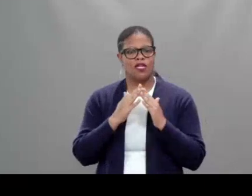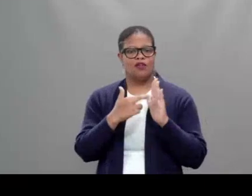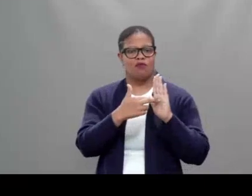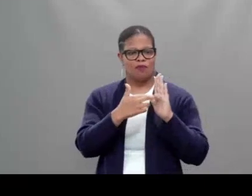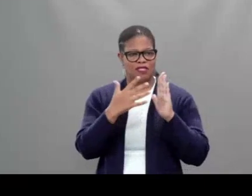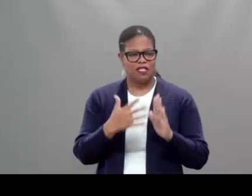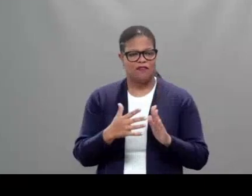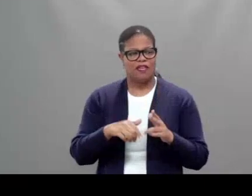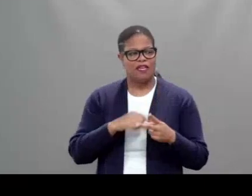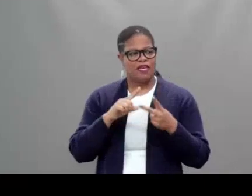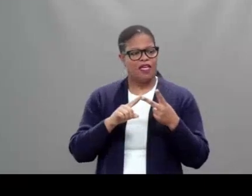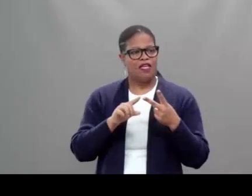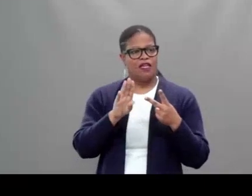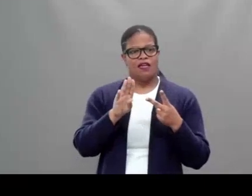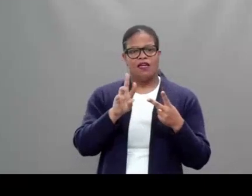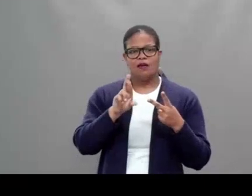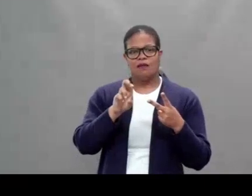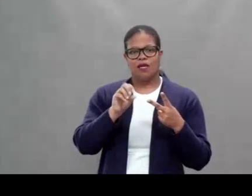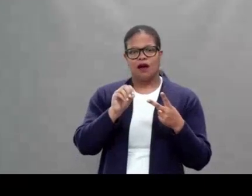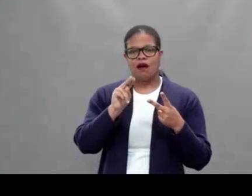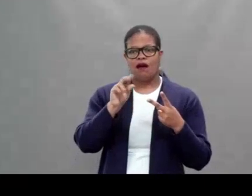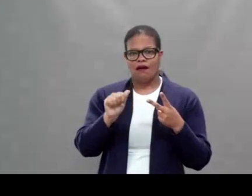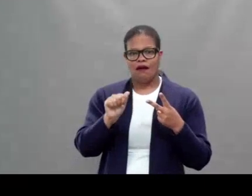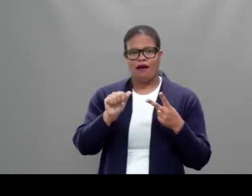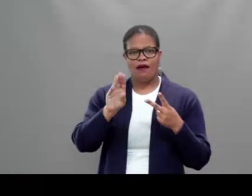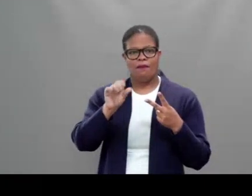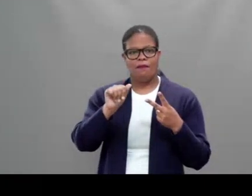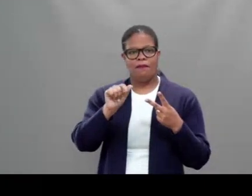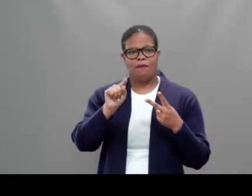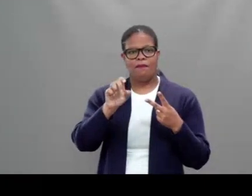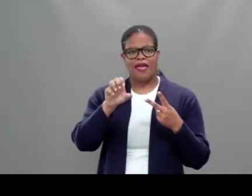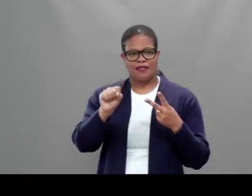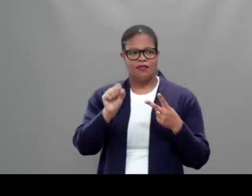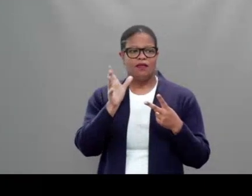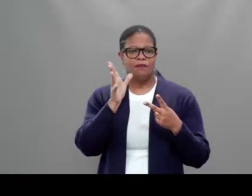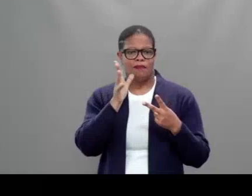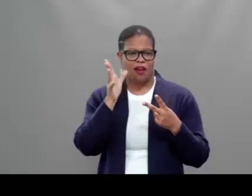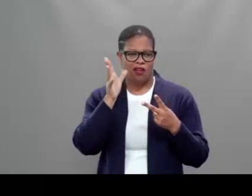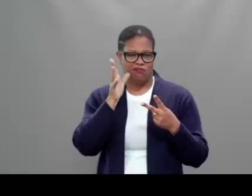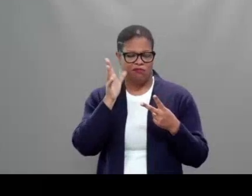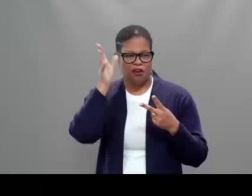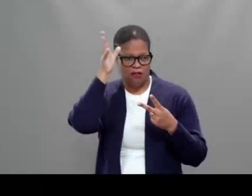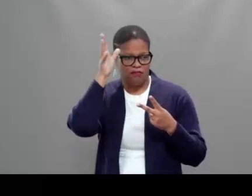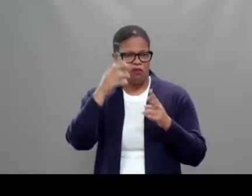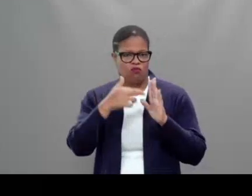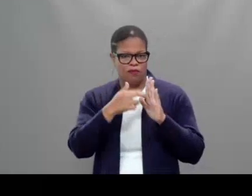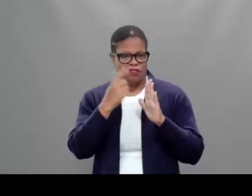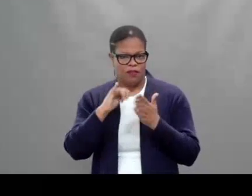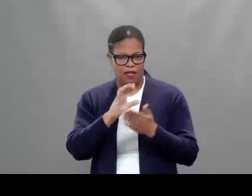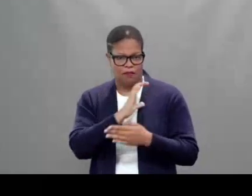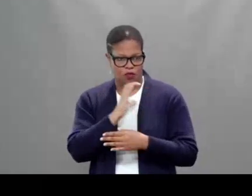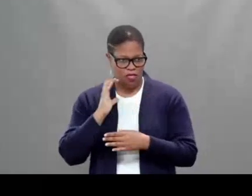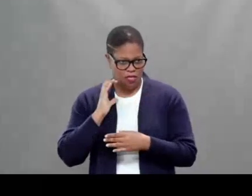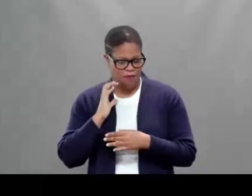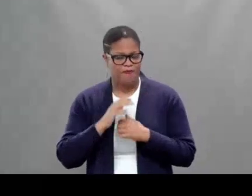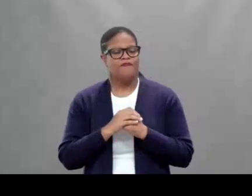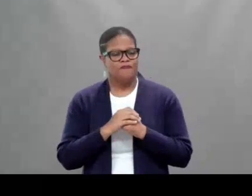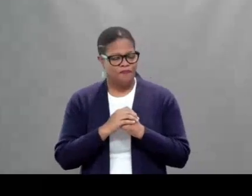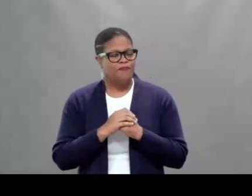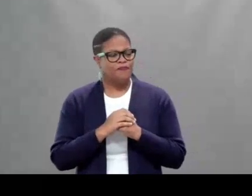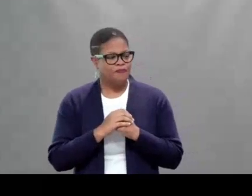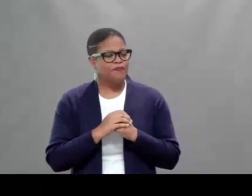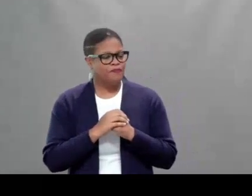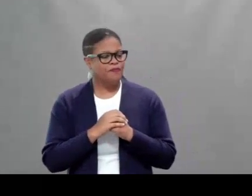and Brianna Bates will be our parent representative for that committee. And we look at,